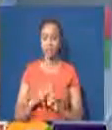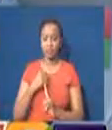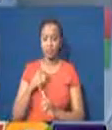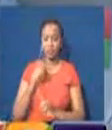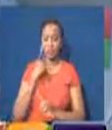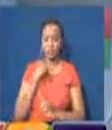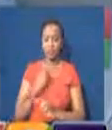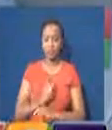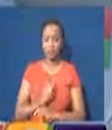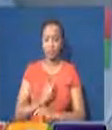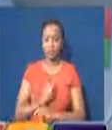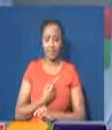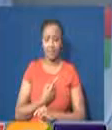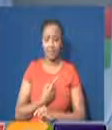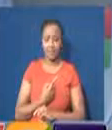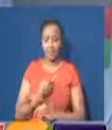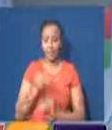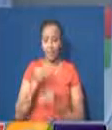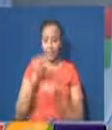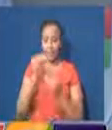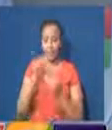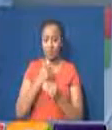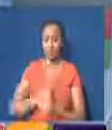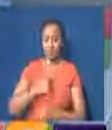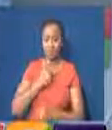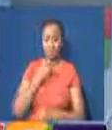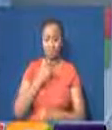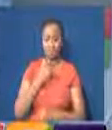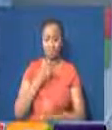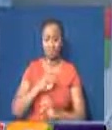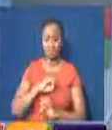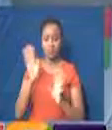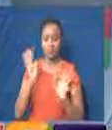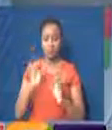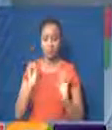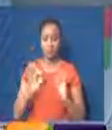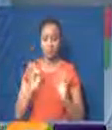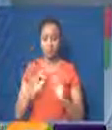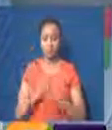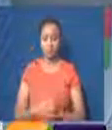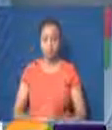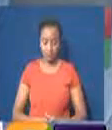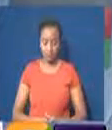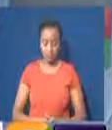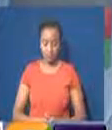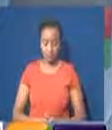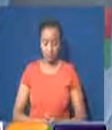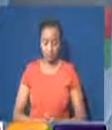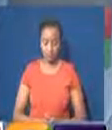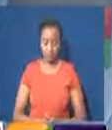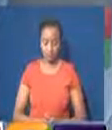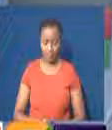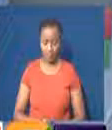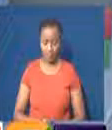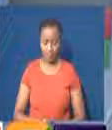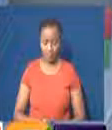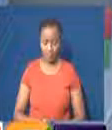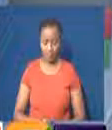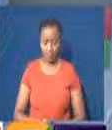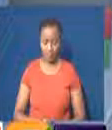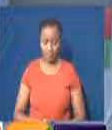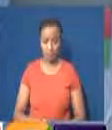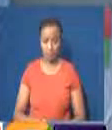one learning area. And I'll give you some examples. You look at a learning area at junior school,